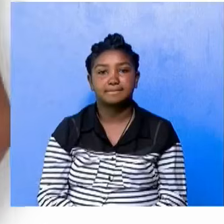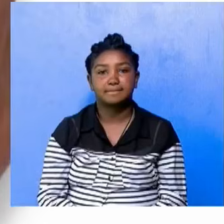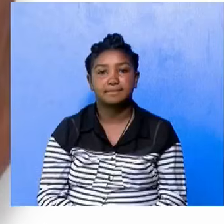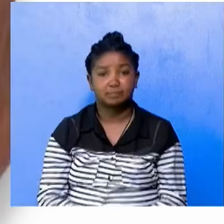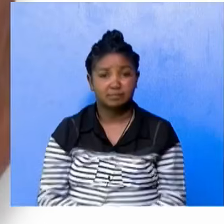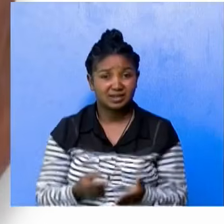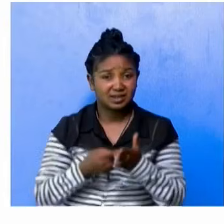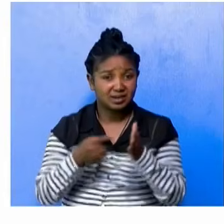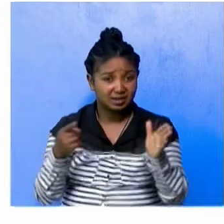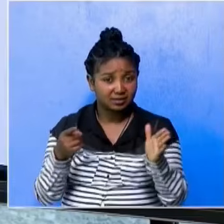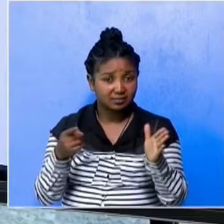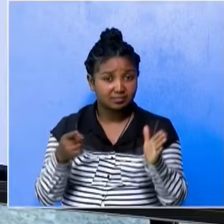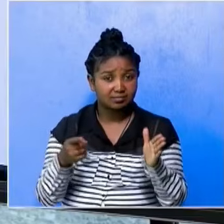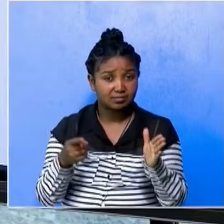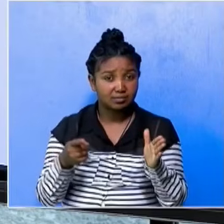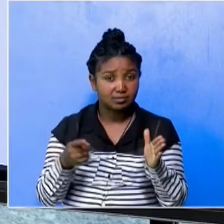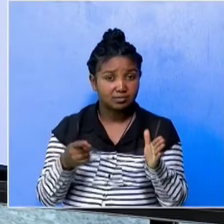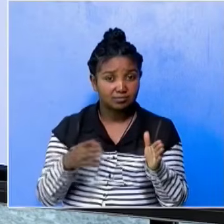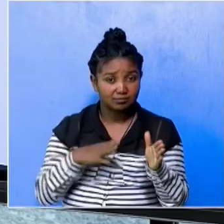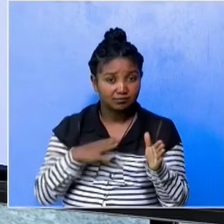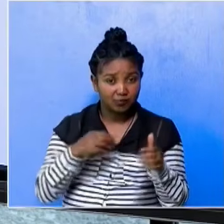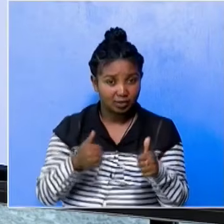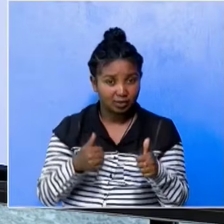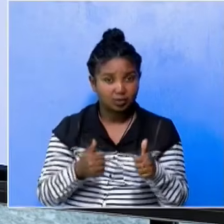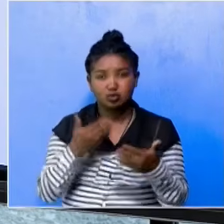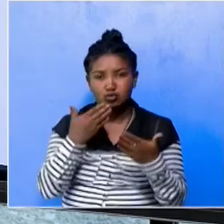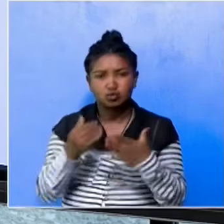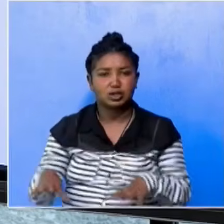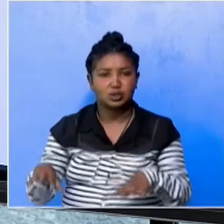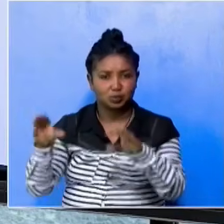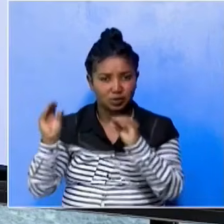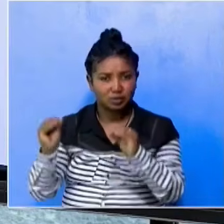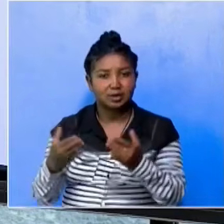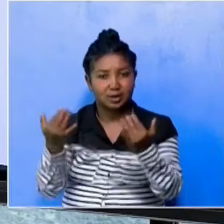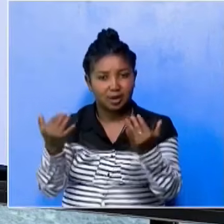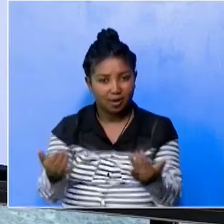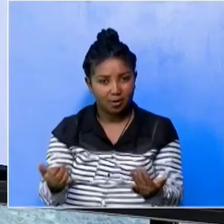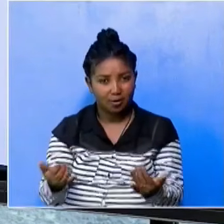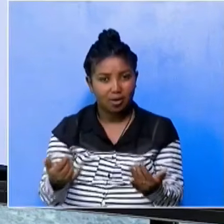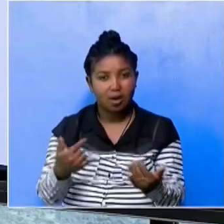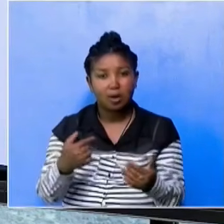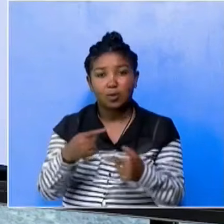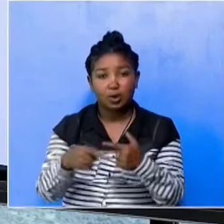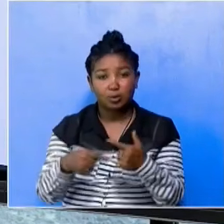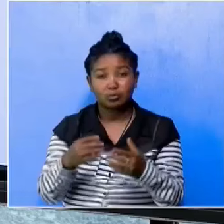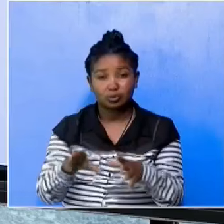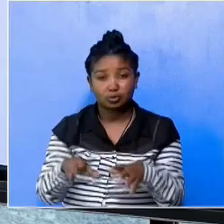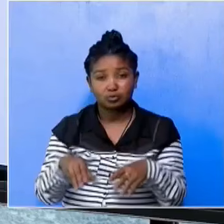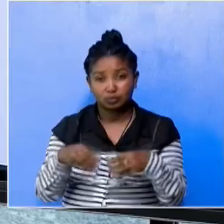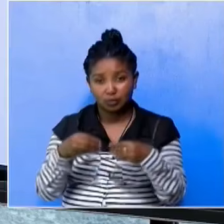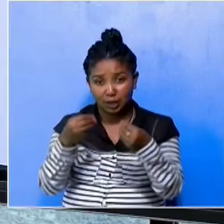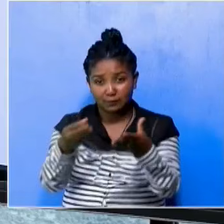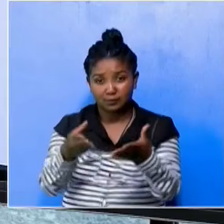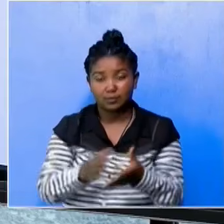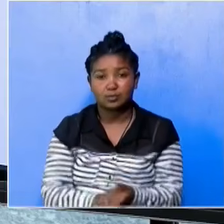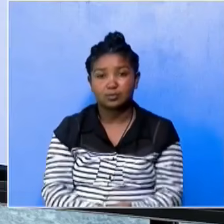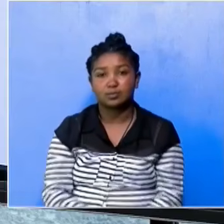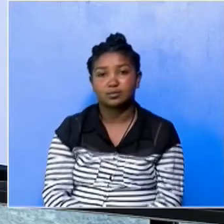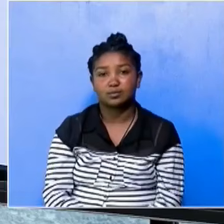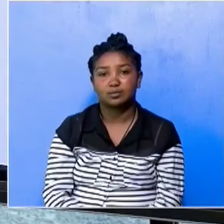Is it clear? I hope everything is okay. Good students. Now, I'm going to give you